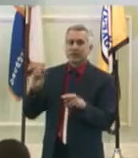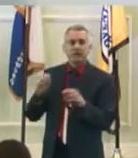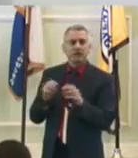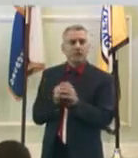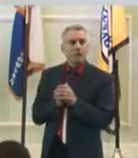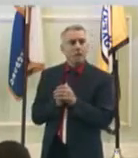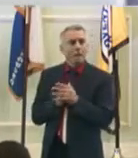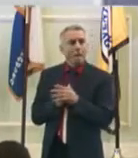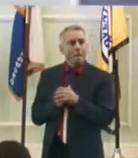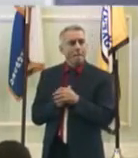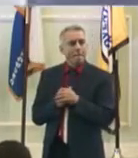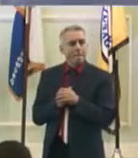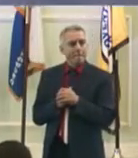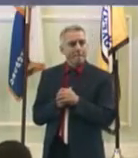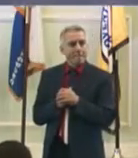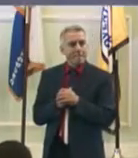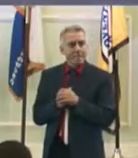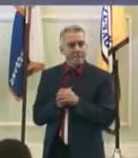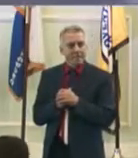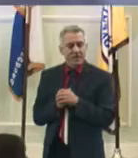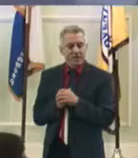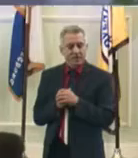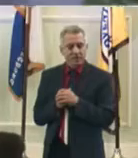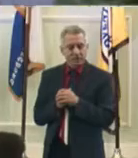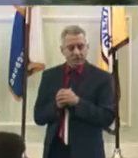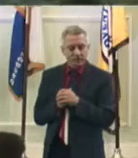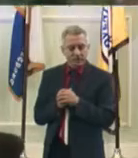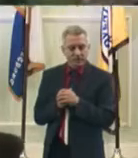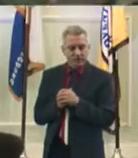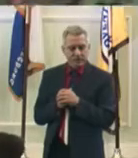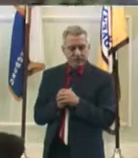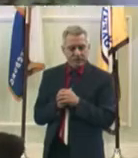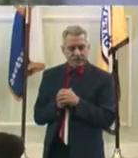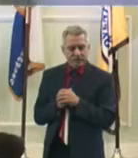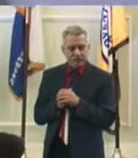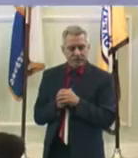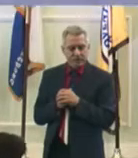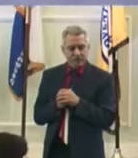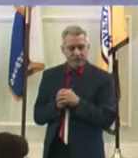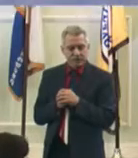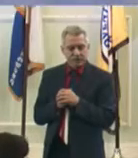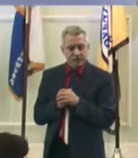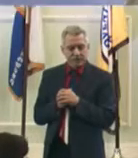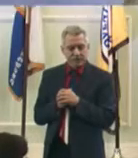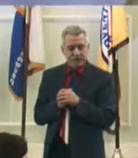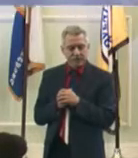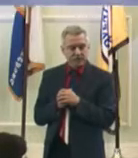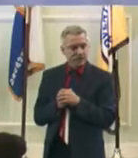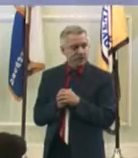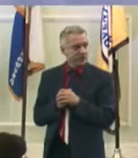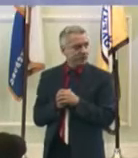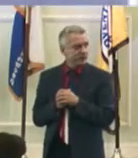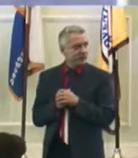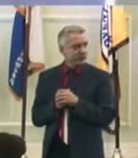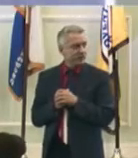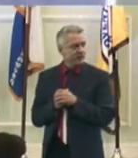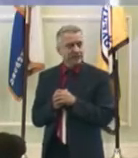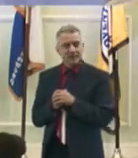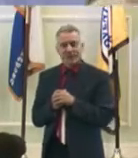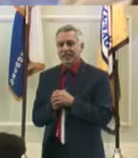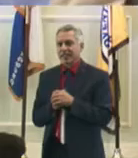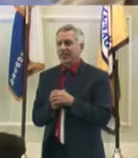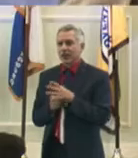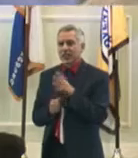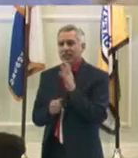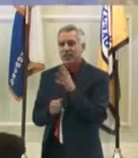more and more correct every time. You know, pastor knows the Bible so well. Don't tell him I said that. He's probably watching. But he knows the Bible so well. In the beginning, he was doing his own lines, right?